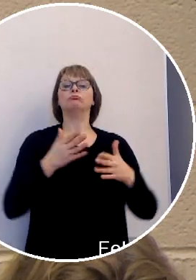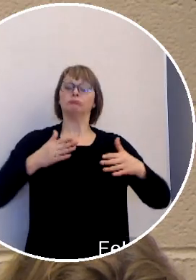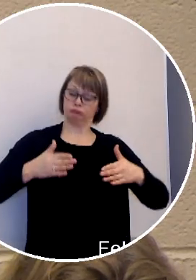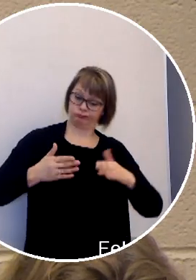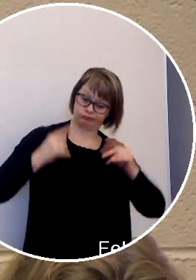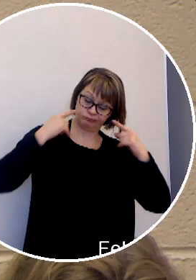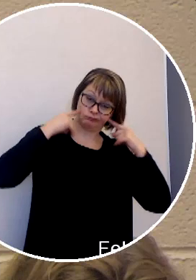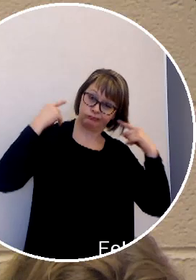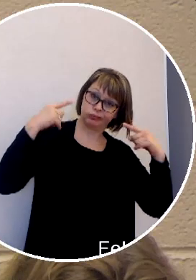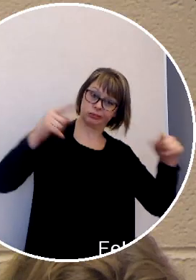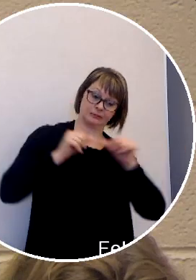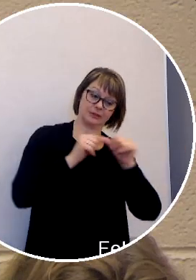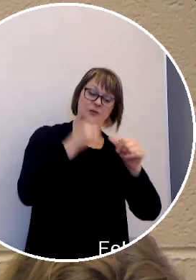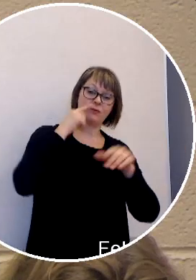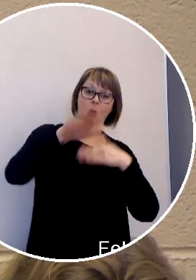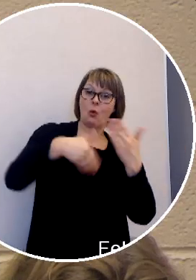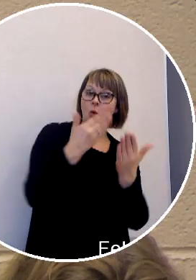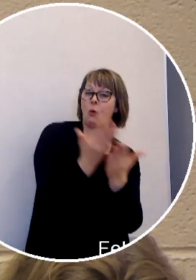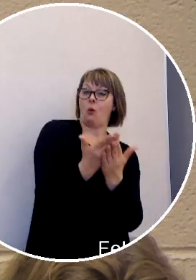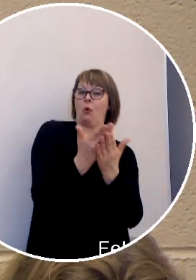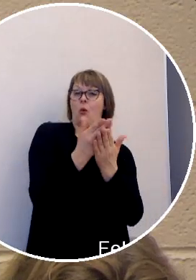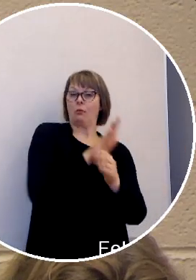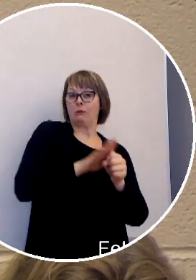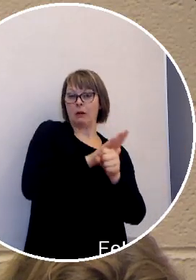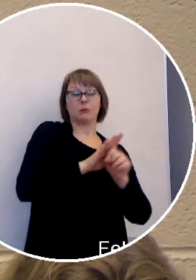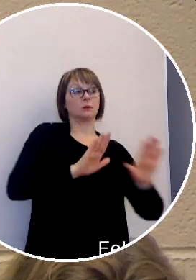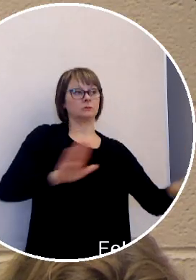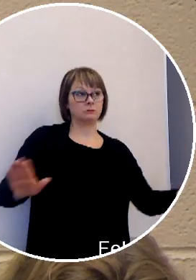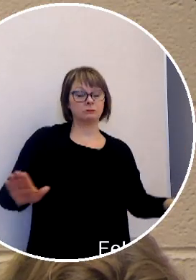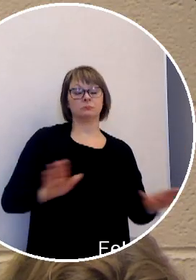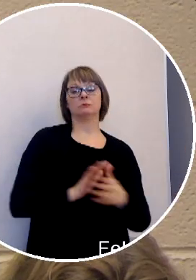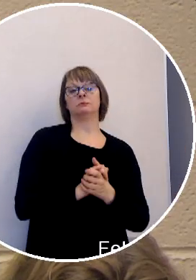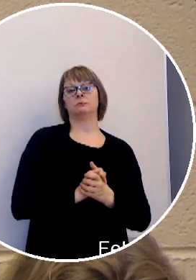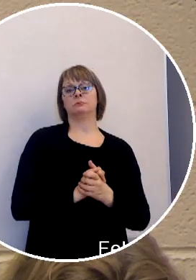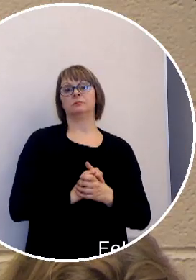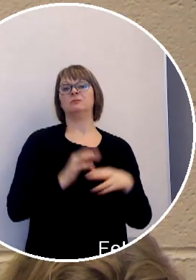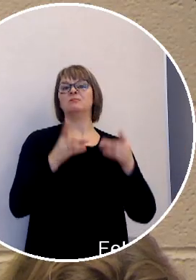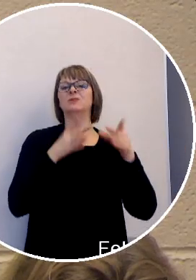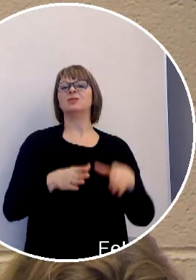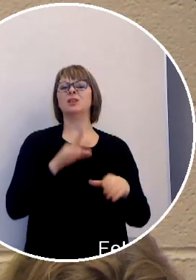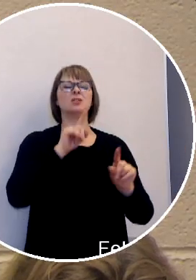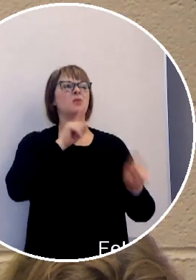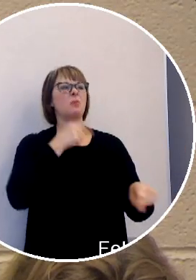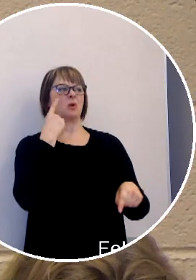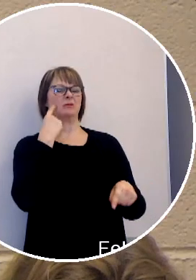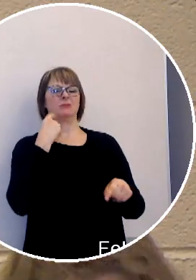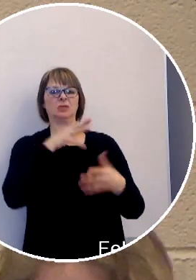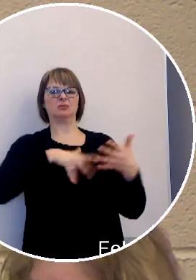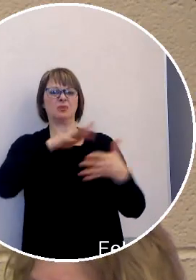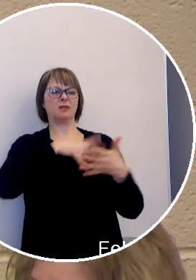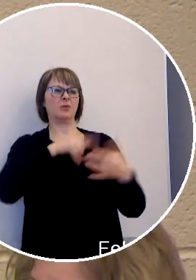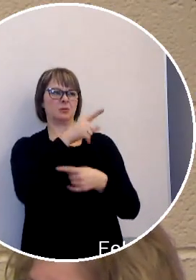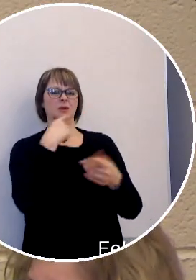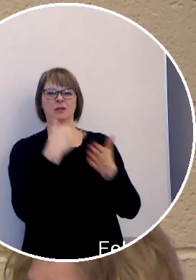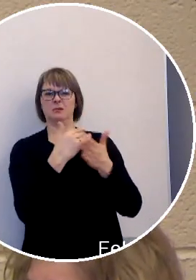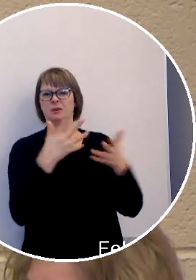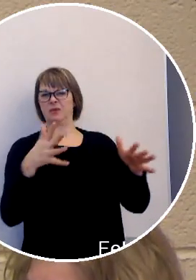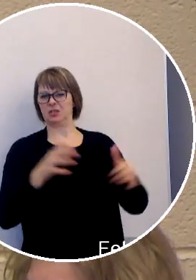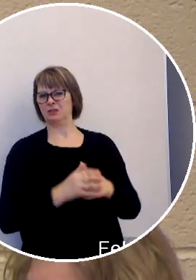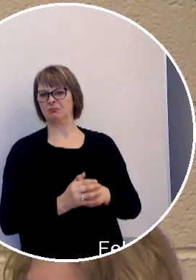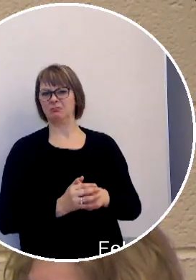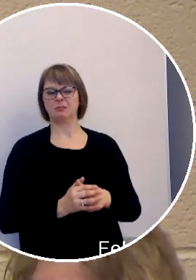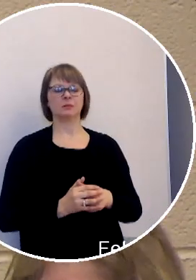areas, and the update was spoken about in the director's report that we just reviewed a few minutes